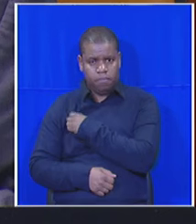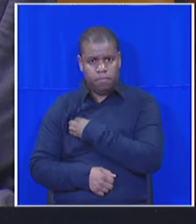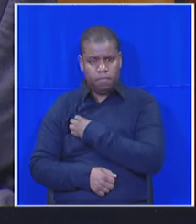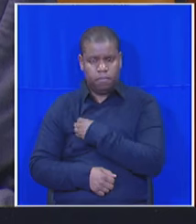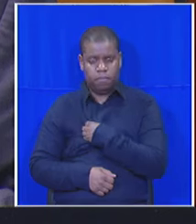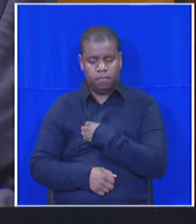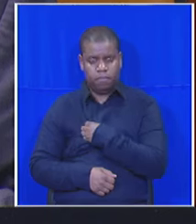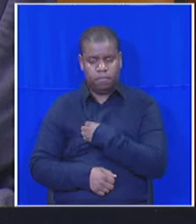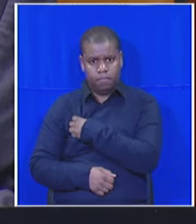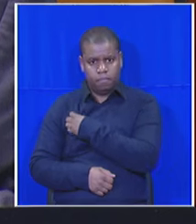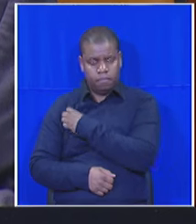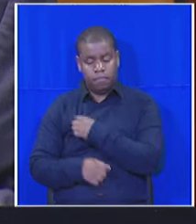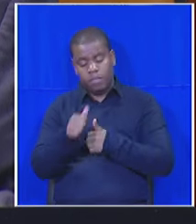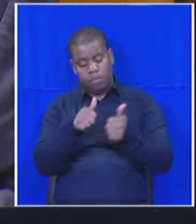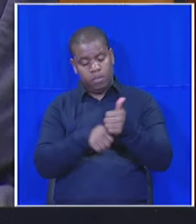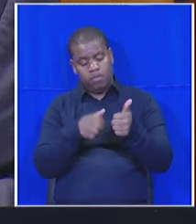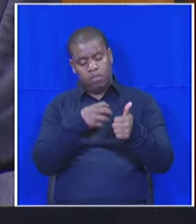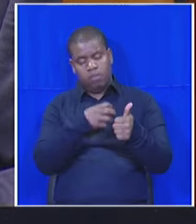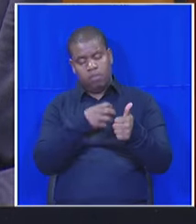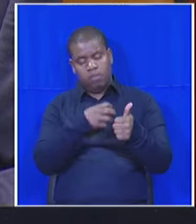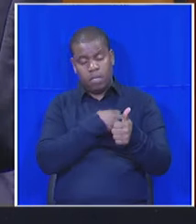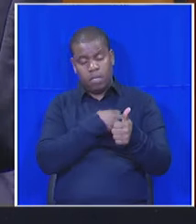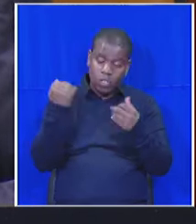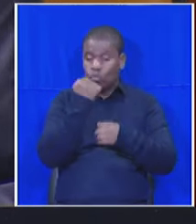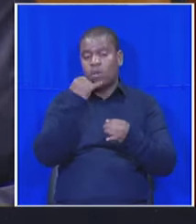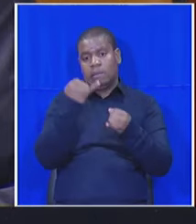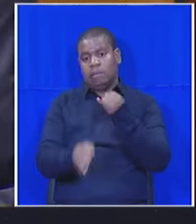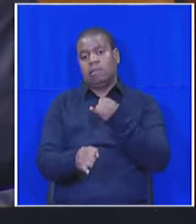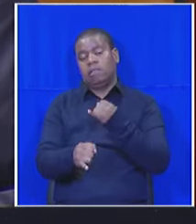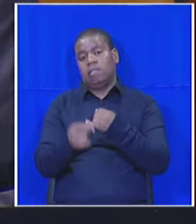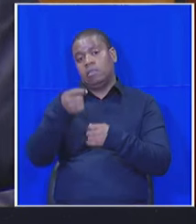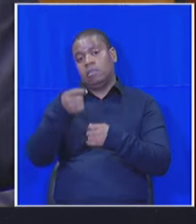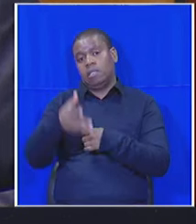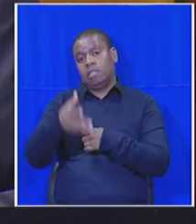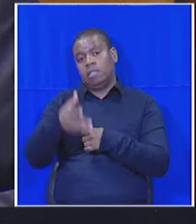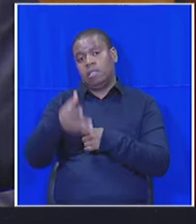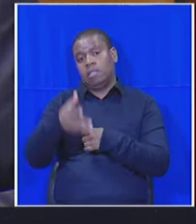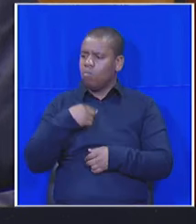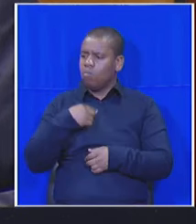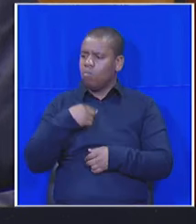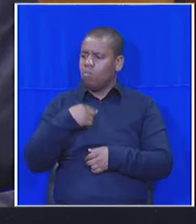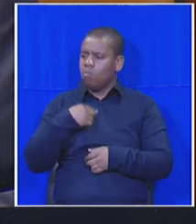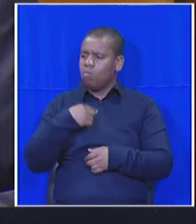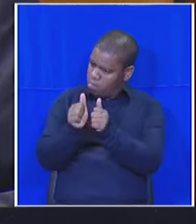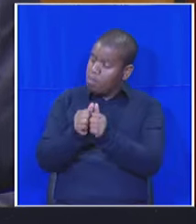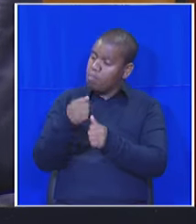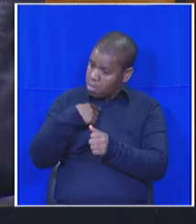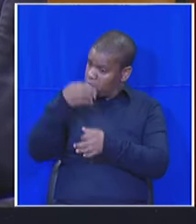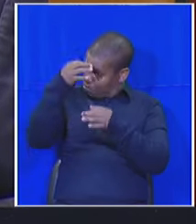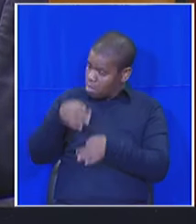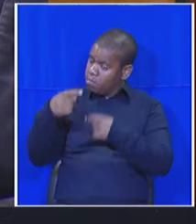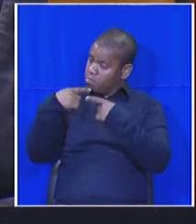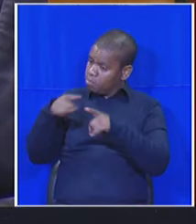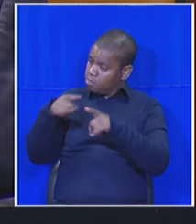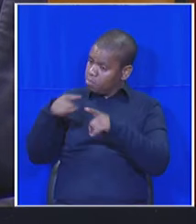Deputy Minister, Speaker. Deputy Speaker. Honourable Member, I've made a ruling. No. Please. He's going. Yes, Honourable Member.